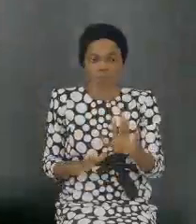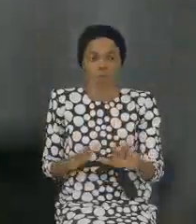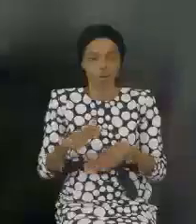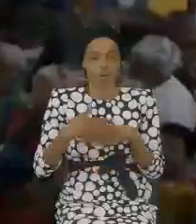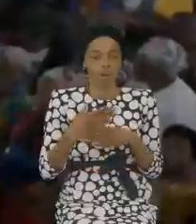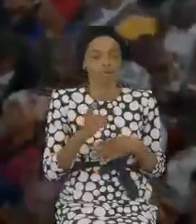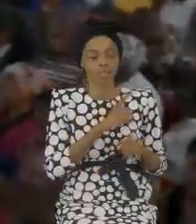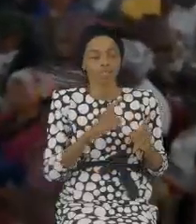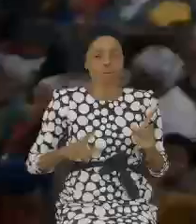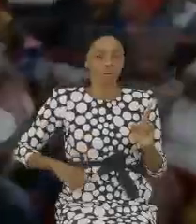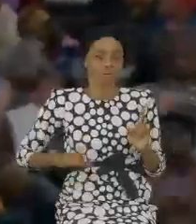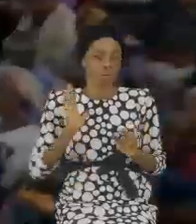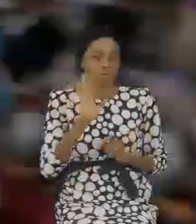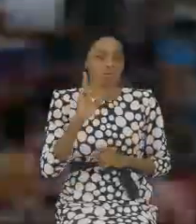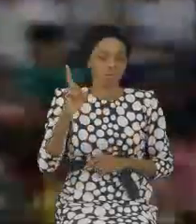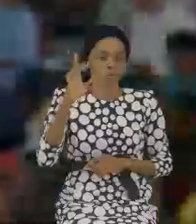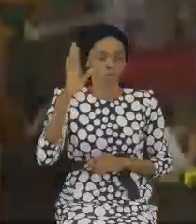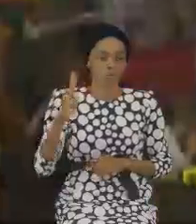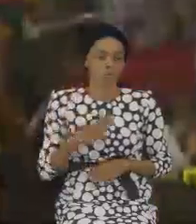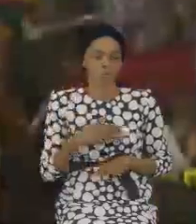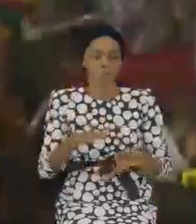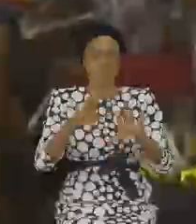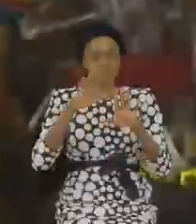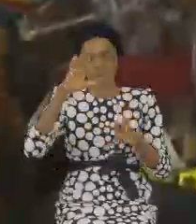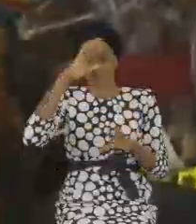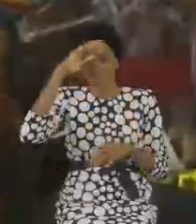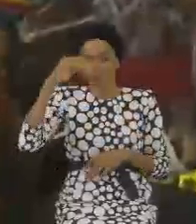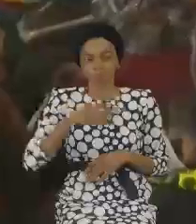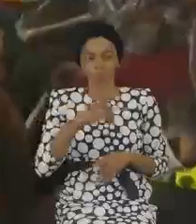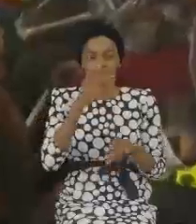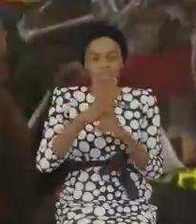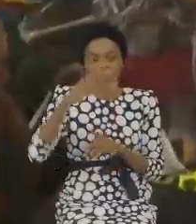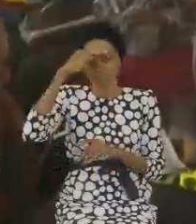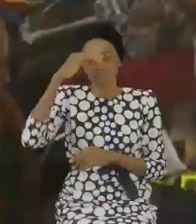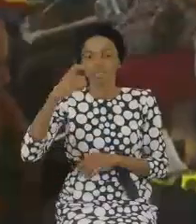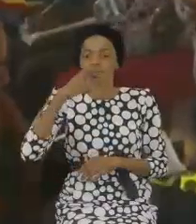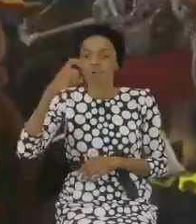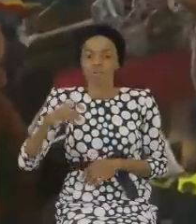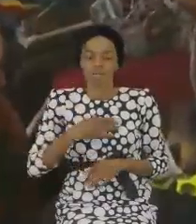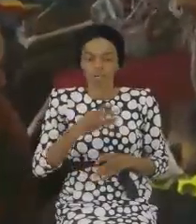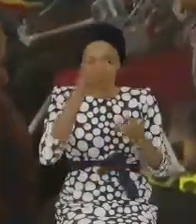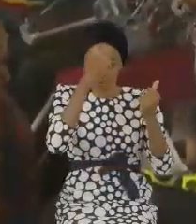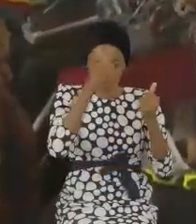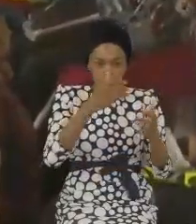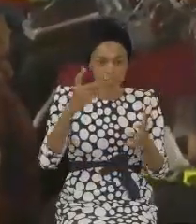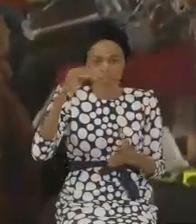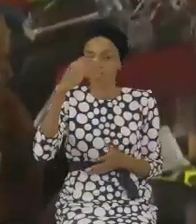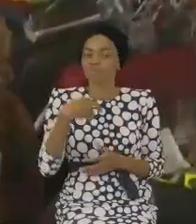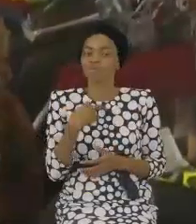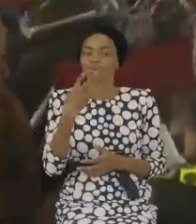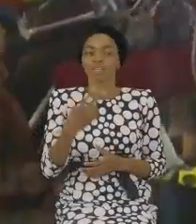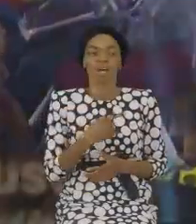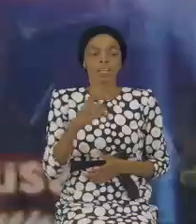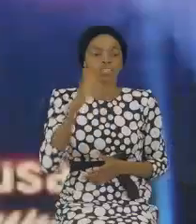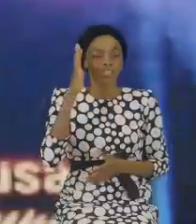after the Lord your God and fear him and keep his commandments and obey his voice. Look at this. And ye